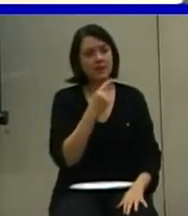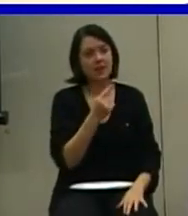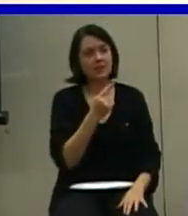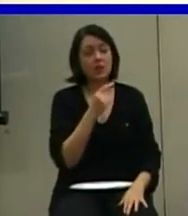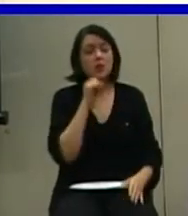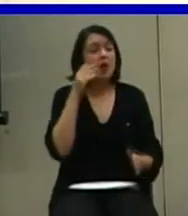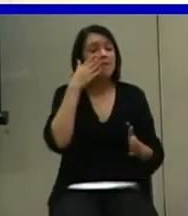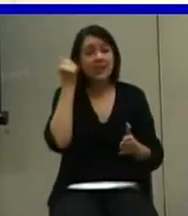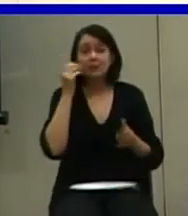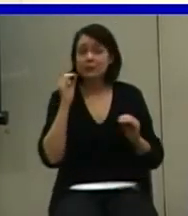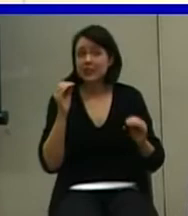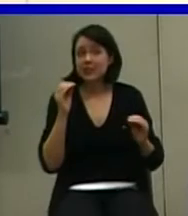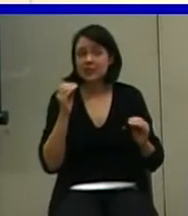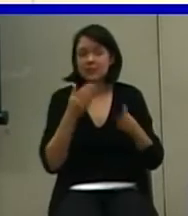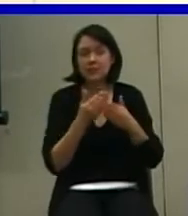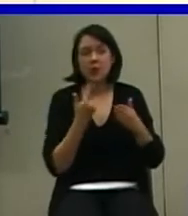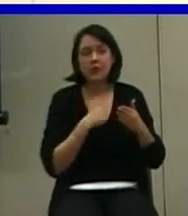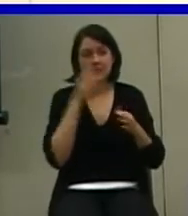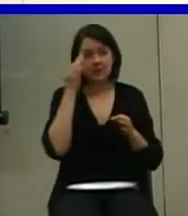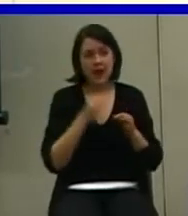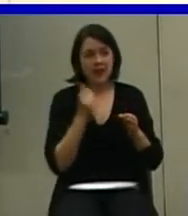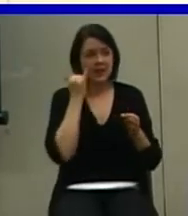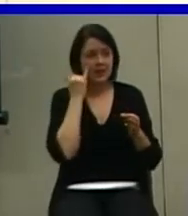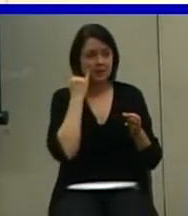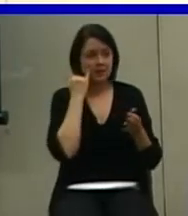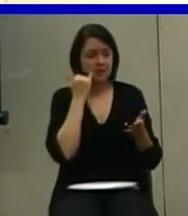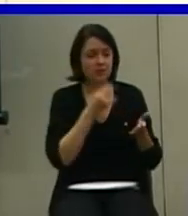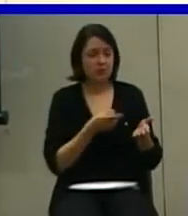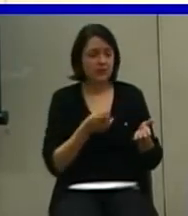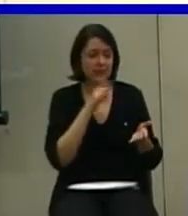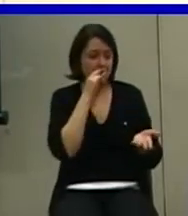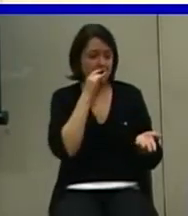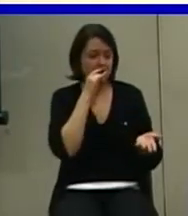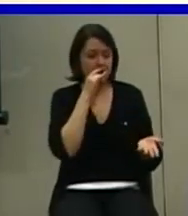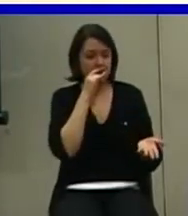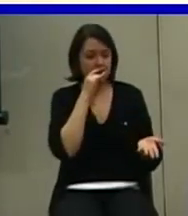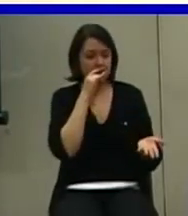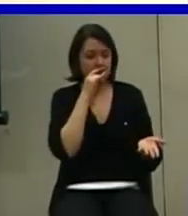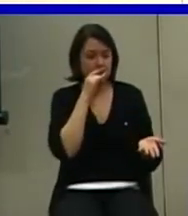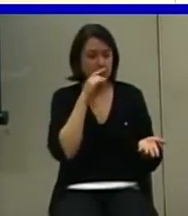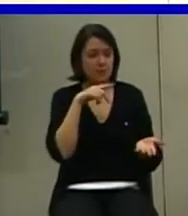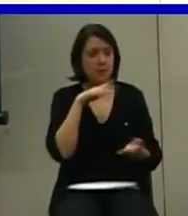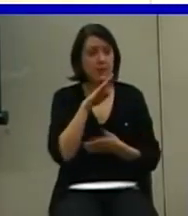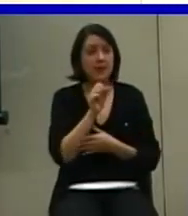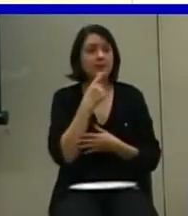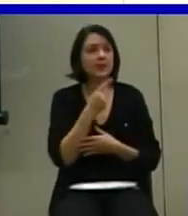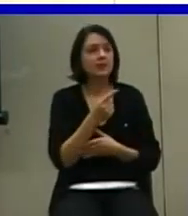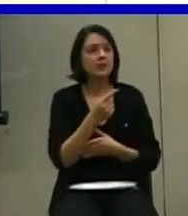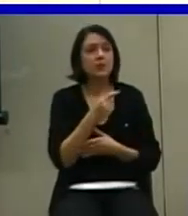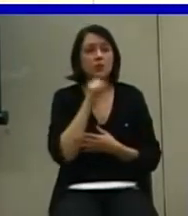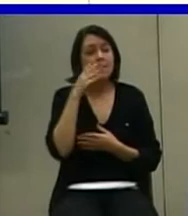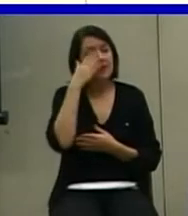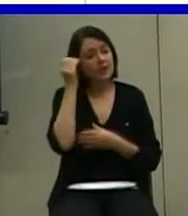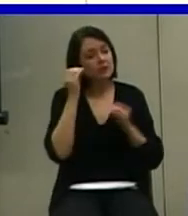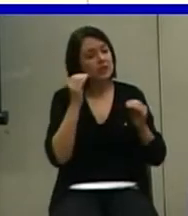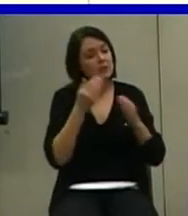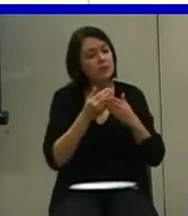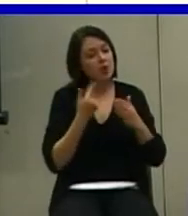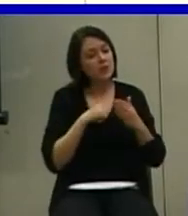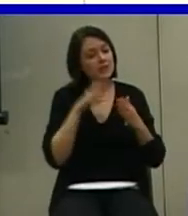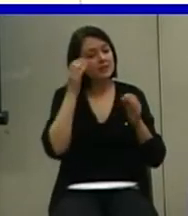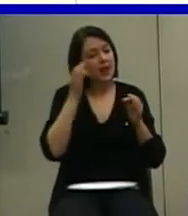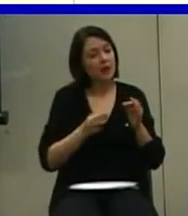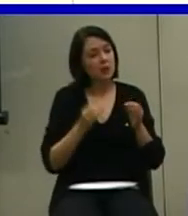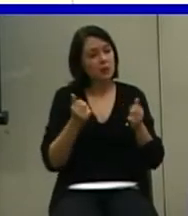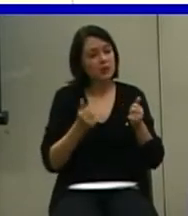don't forget to teach before we decide whether or not they're, and PBS says, don't forget to teach before we decide